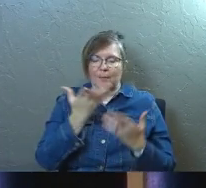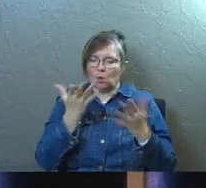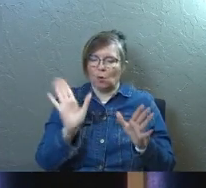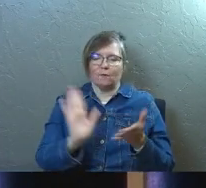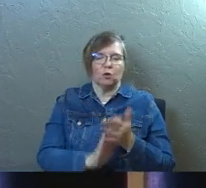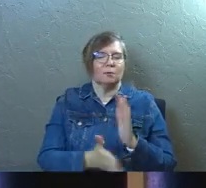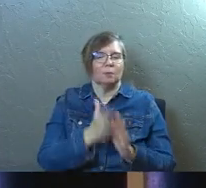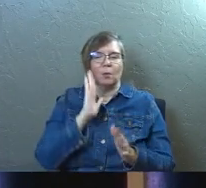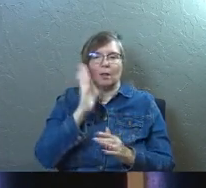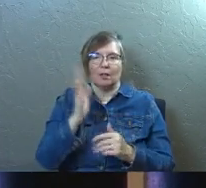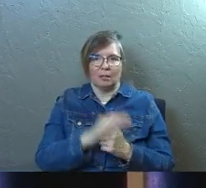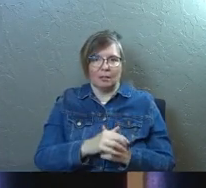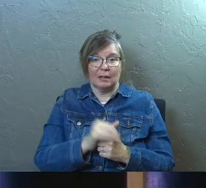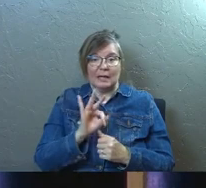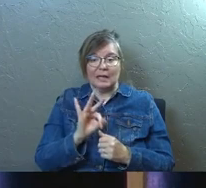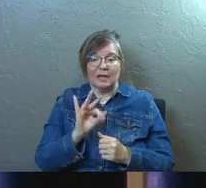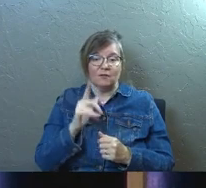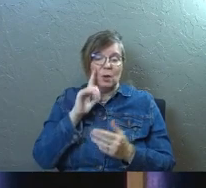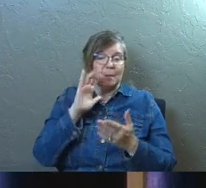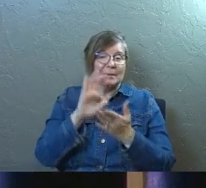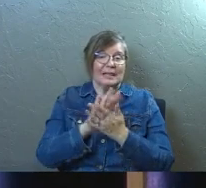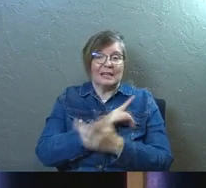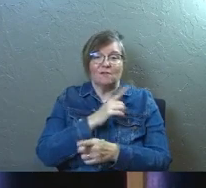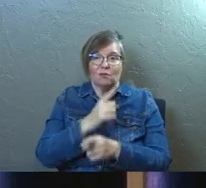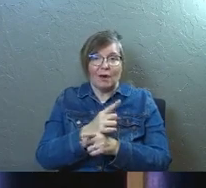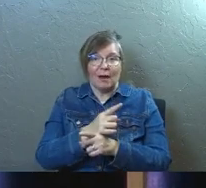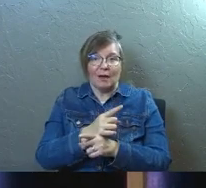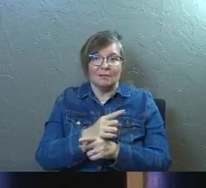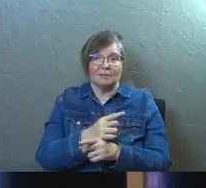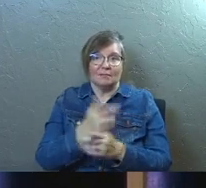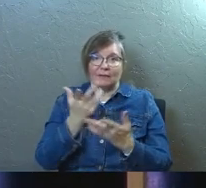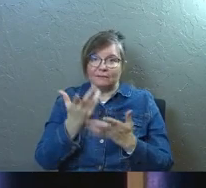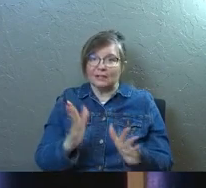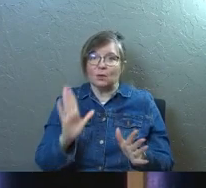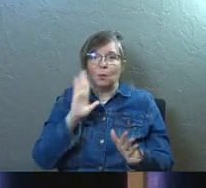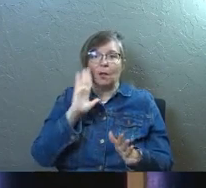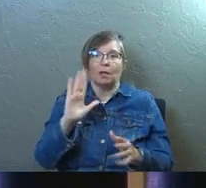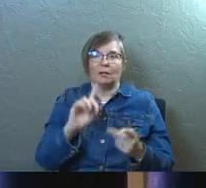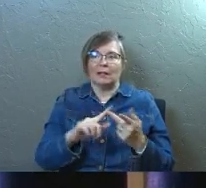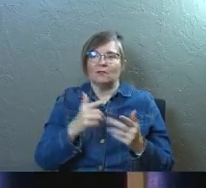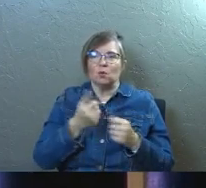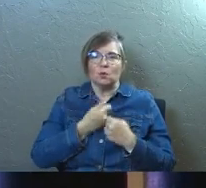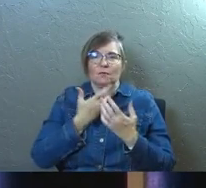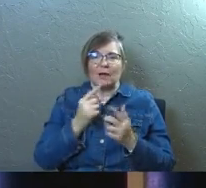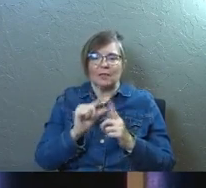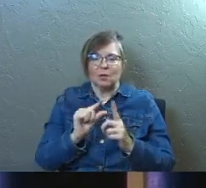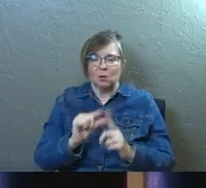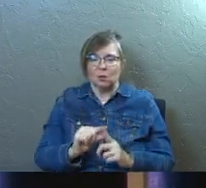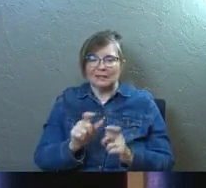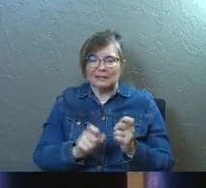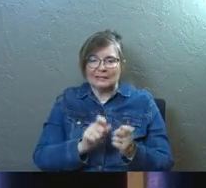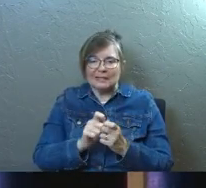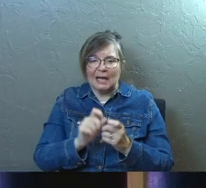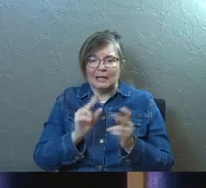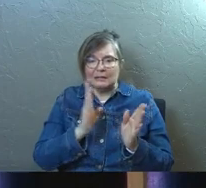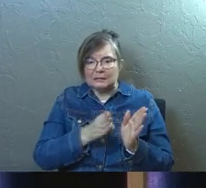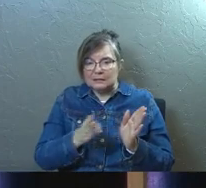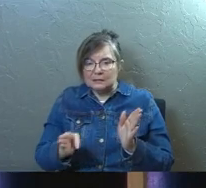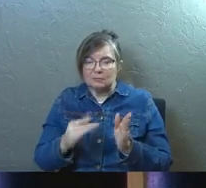over. If you just believe right, it'd be over. If you just confess these words in this exact sequence, as